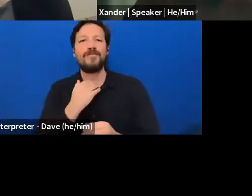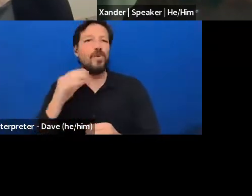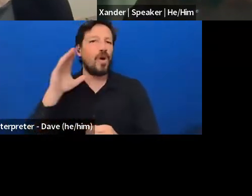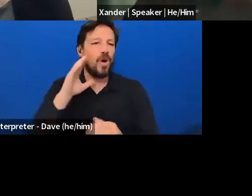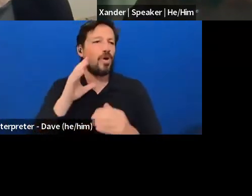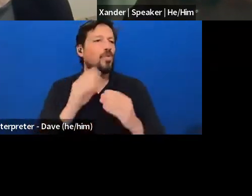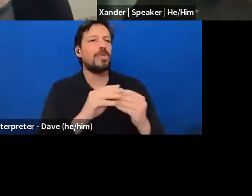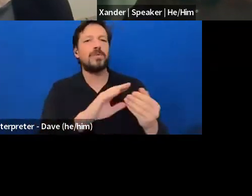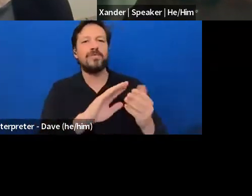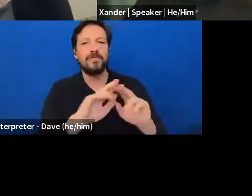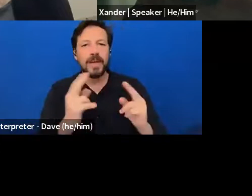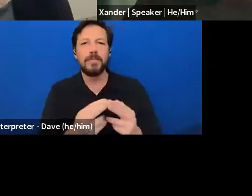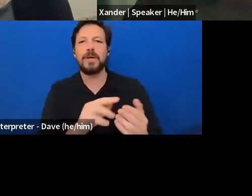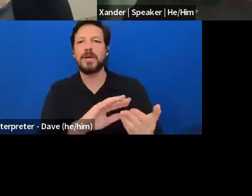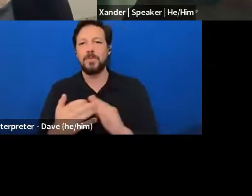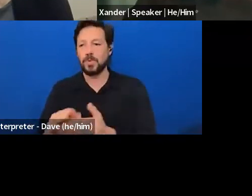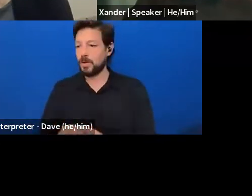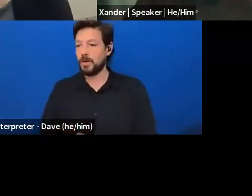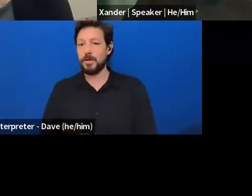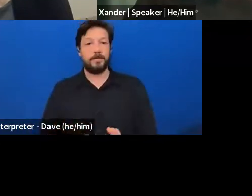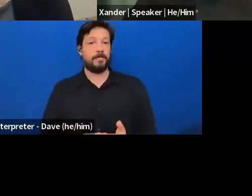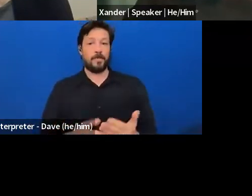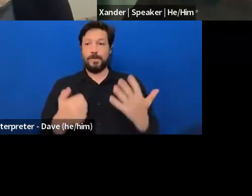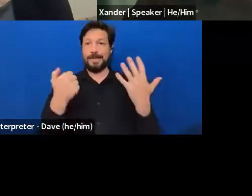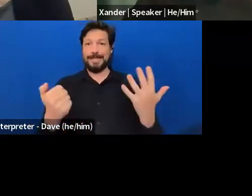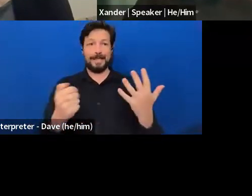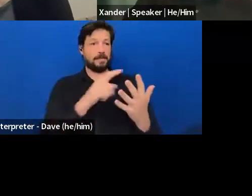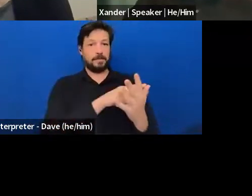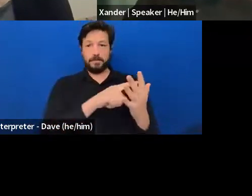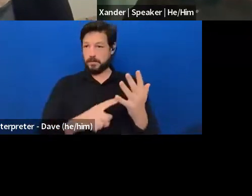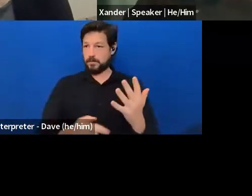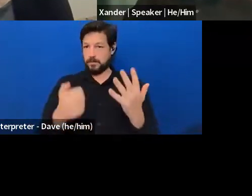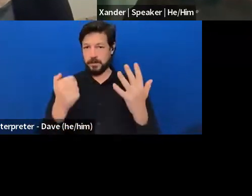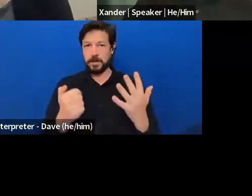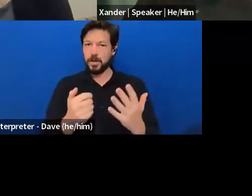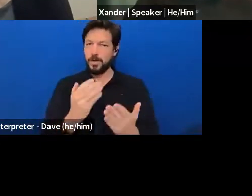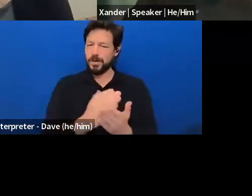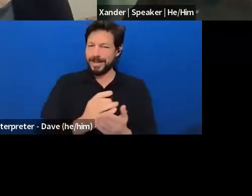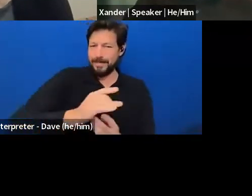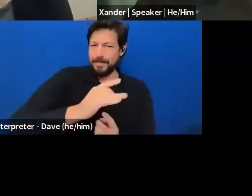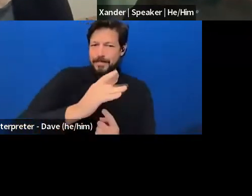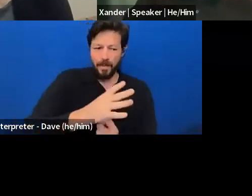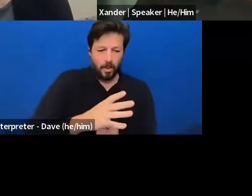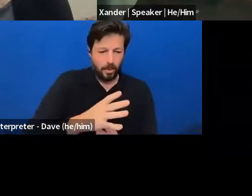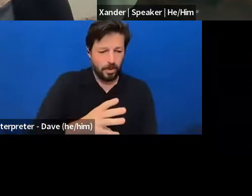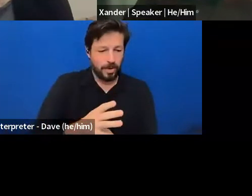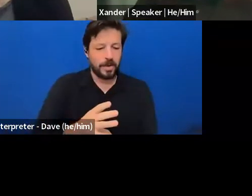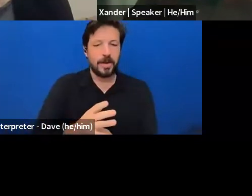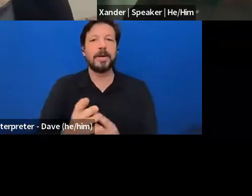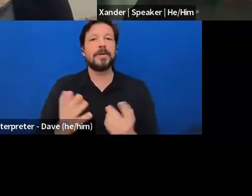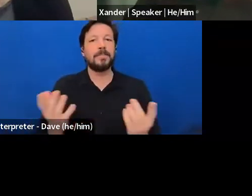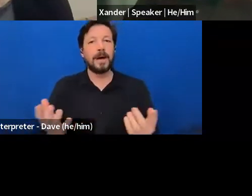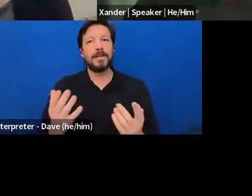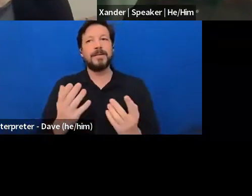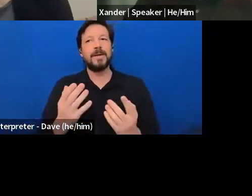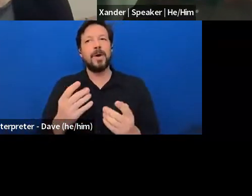We hope that you see these 6 things as fundamentals, but also as a reminder that children with